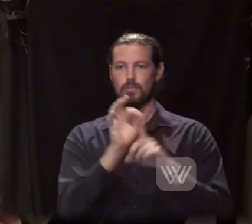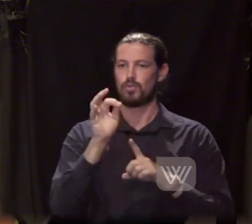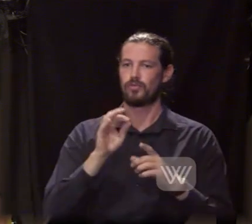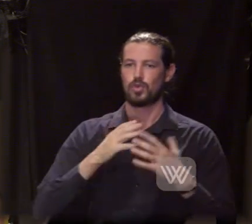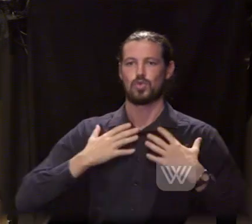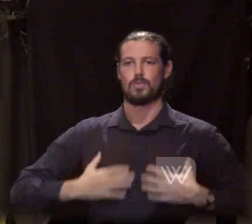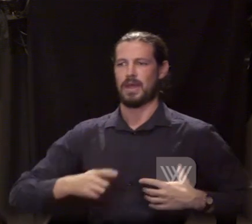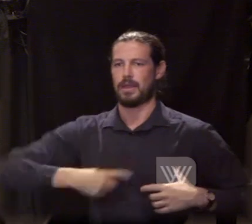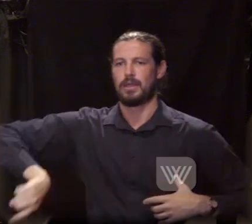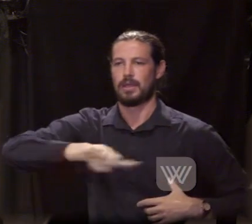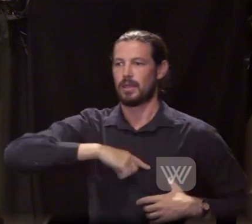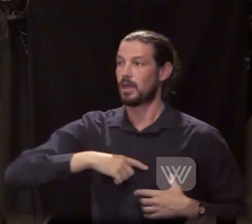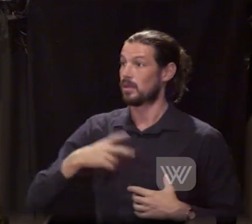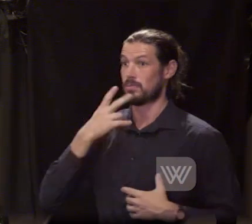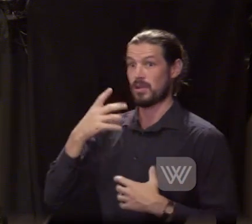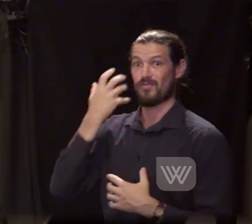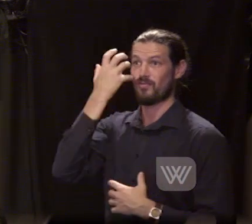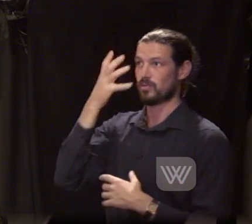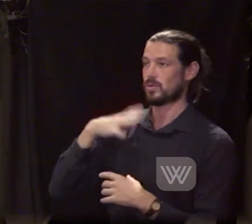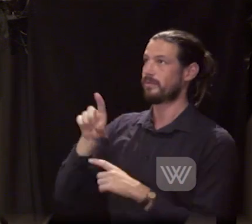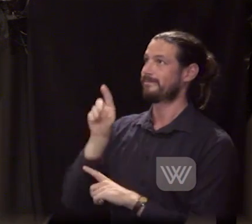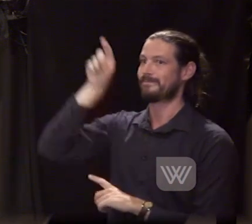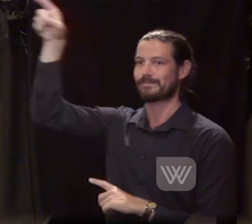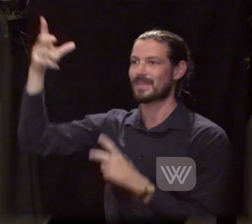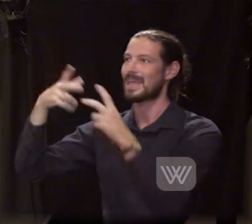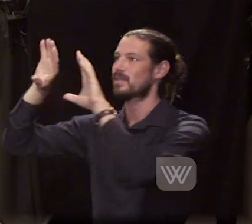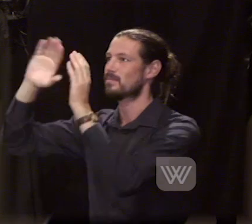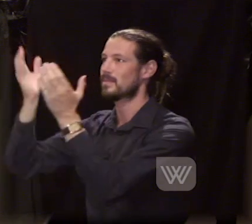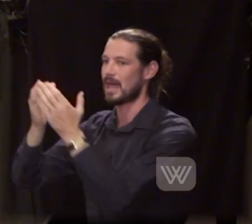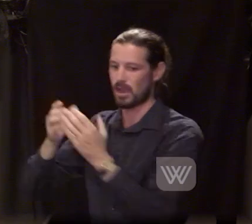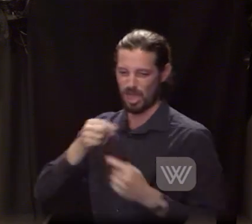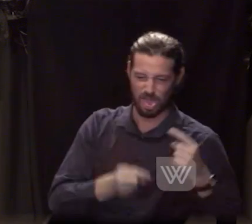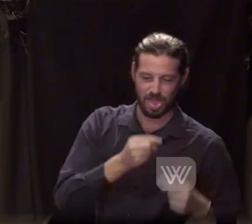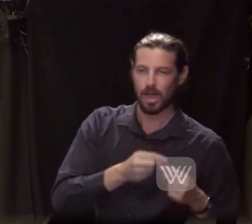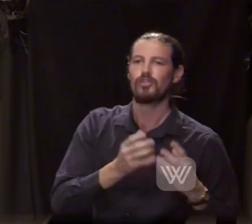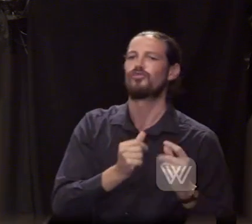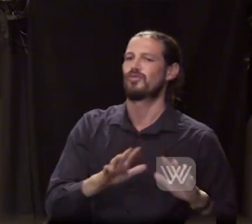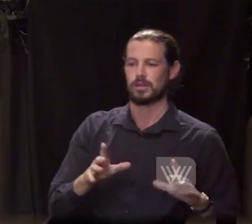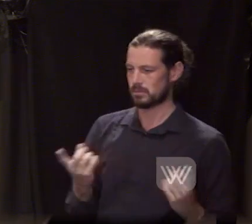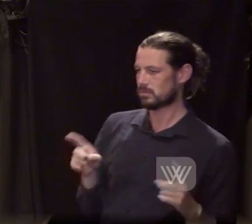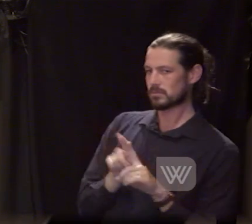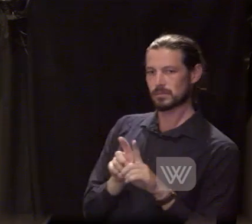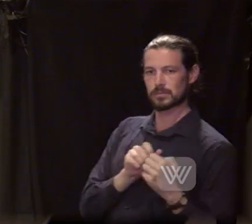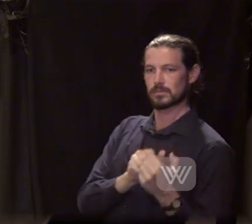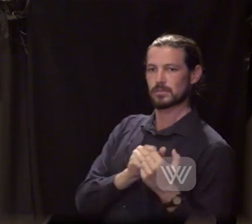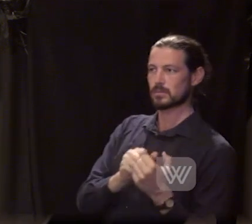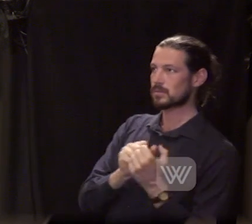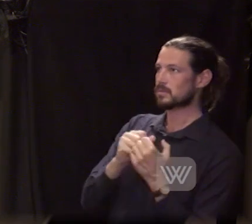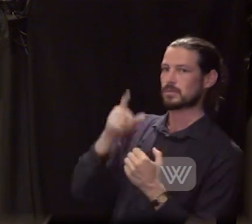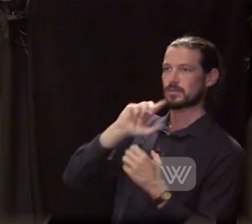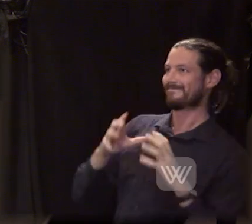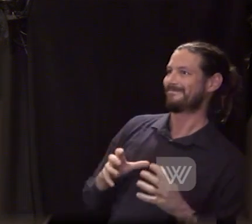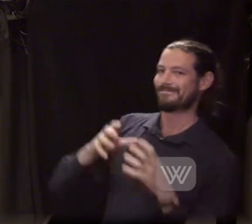that someday if we do want to go to another planet, it's not that we're fighting each other to see who goes first. It's that we're working together to send the human